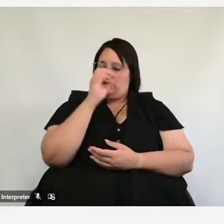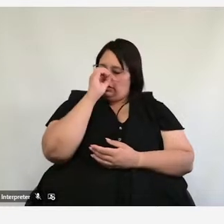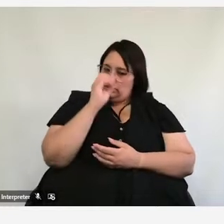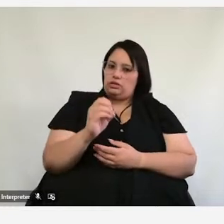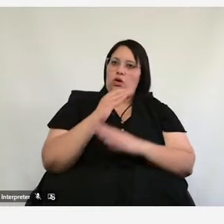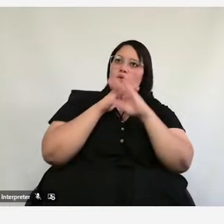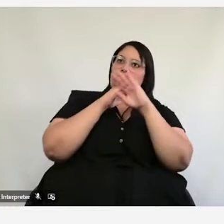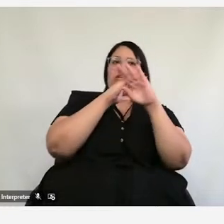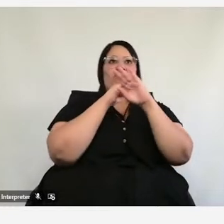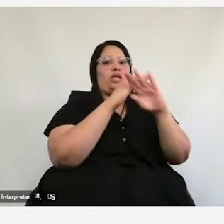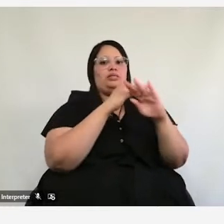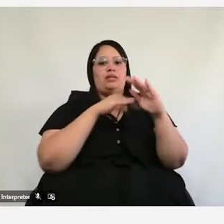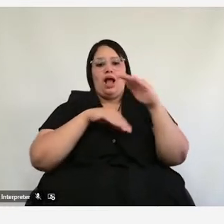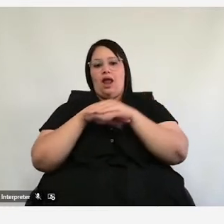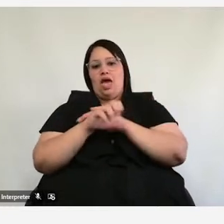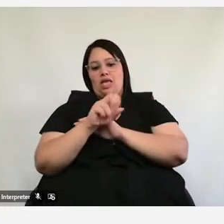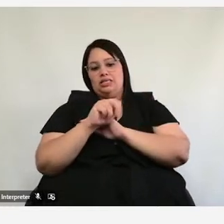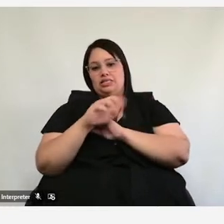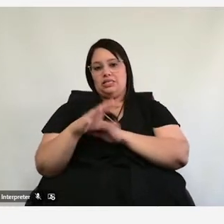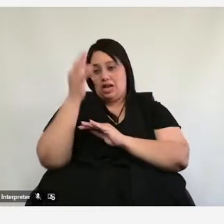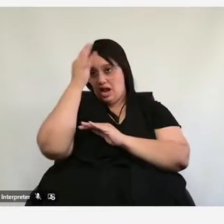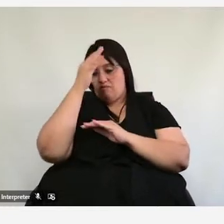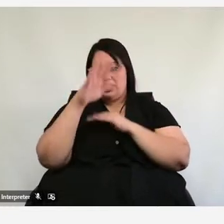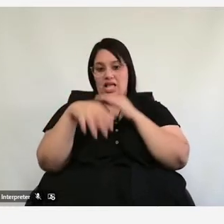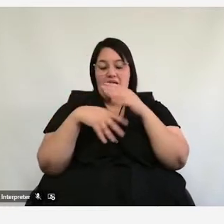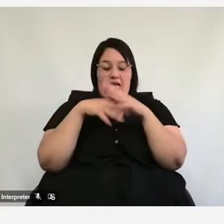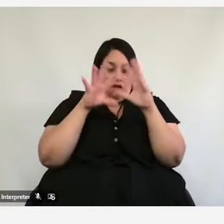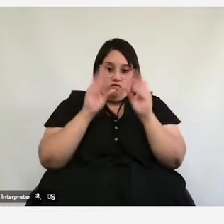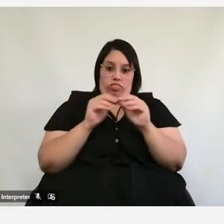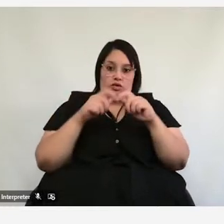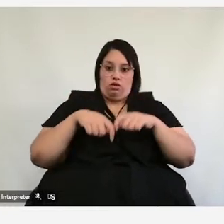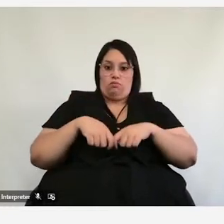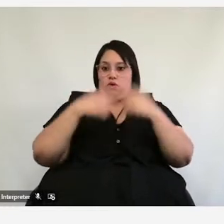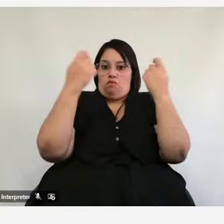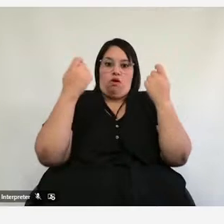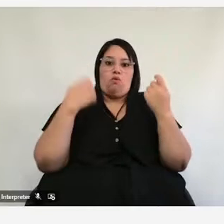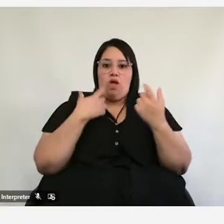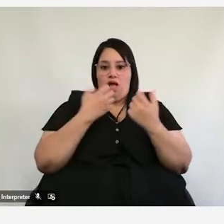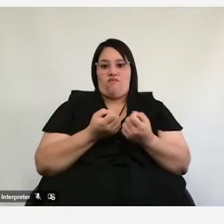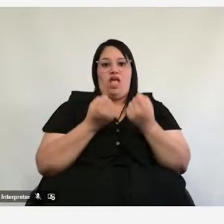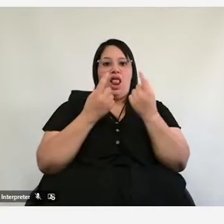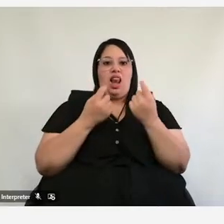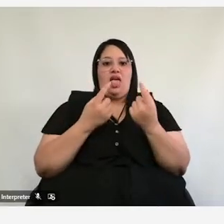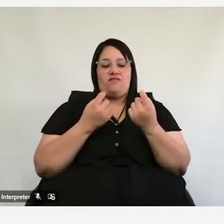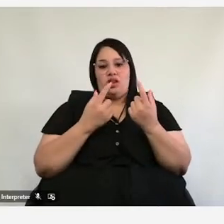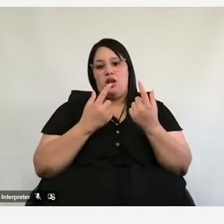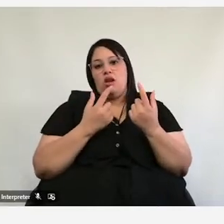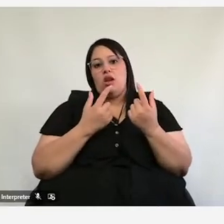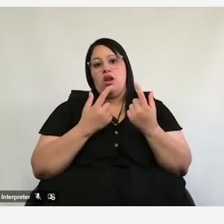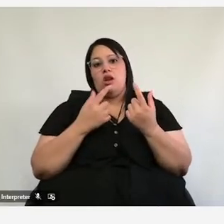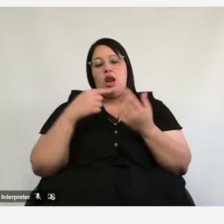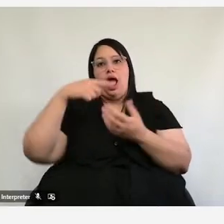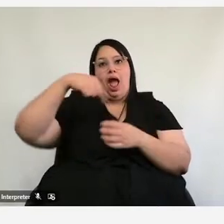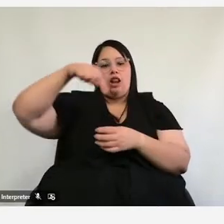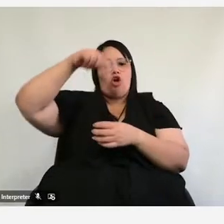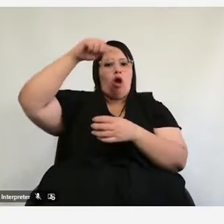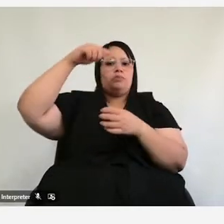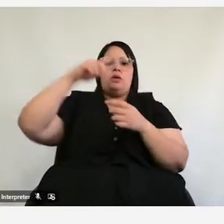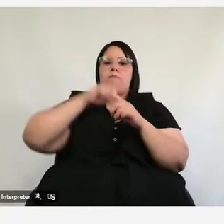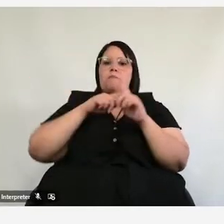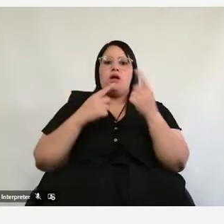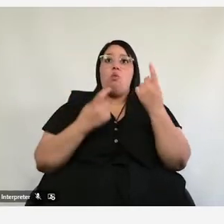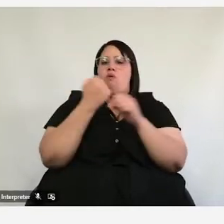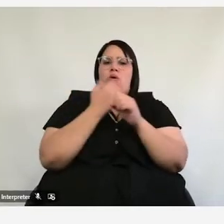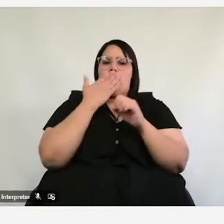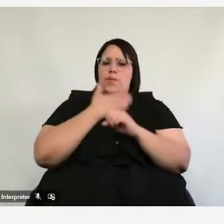defence. Under the ANC government, everything is broken. We have 11 Roy Falk helicopters, not one is working. We